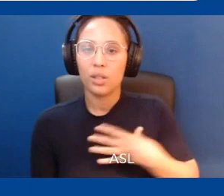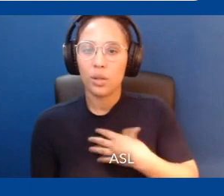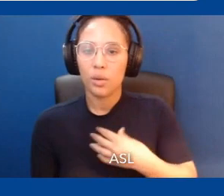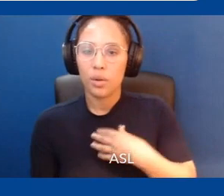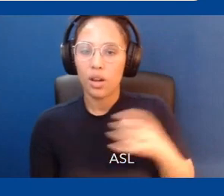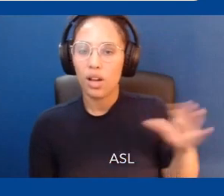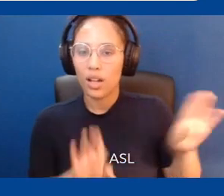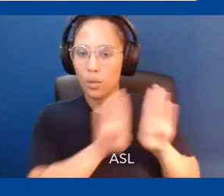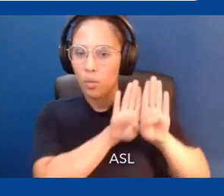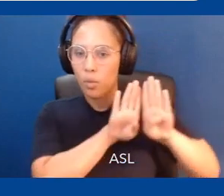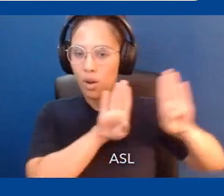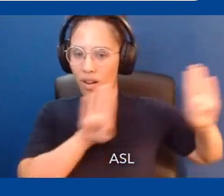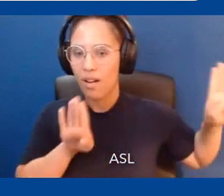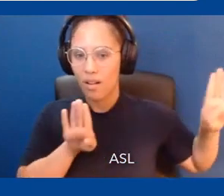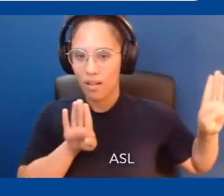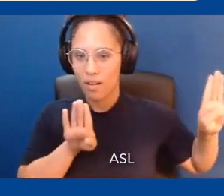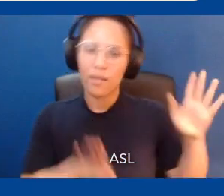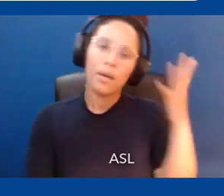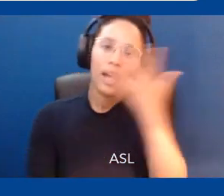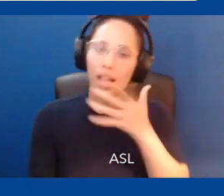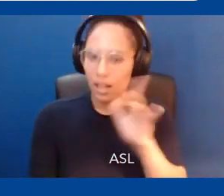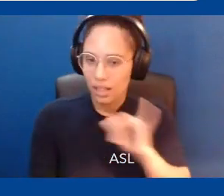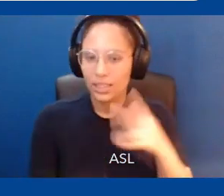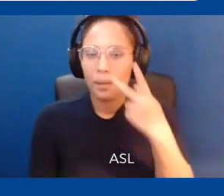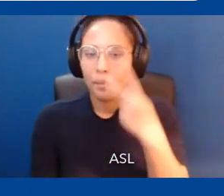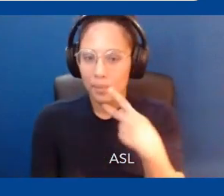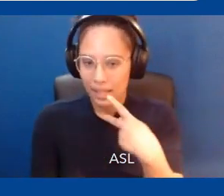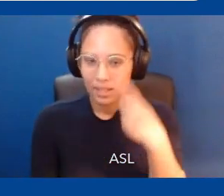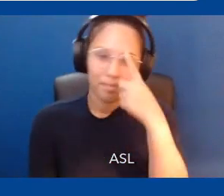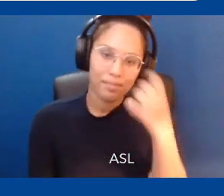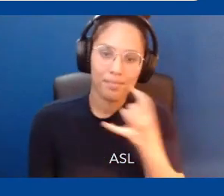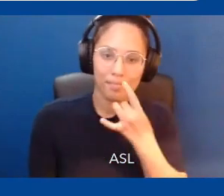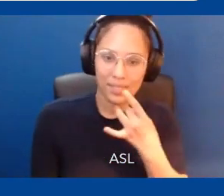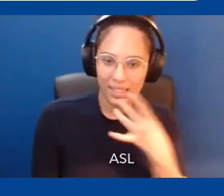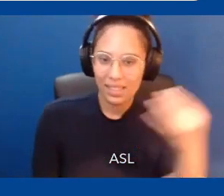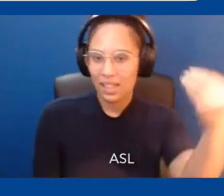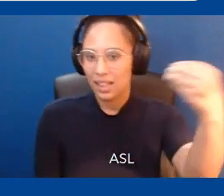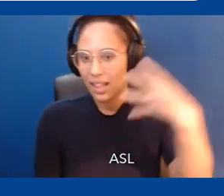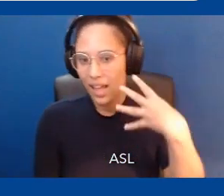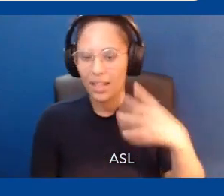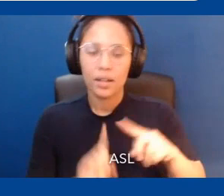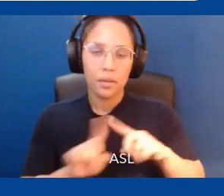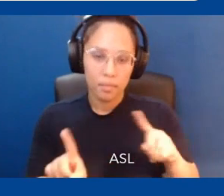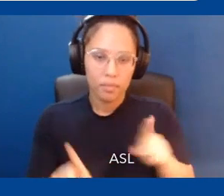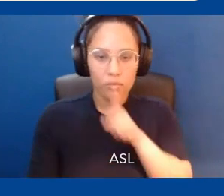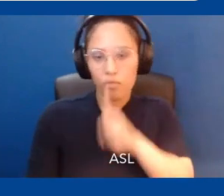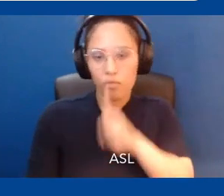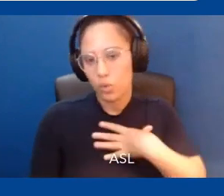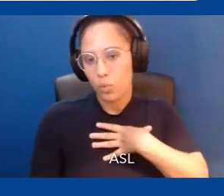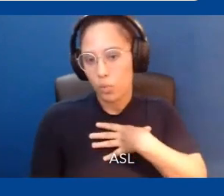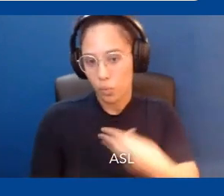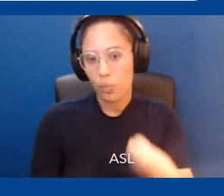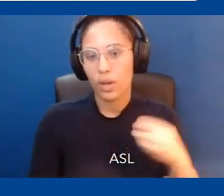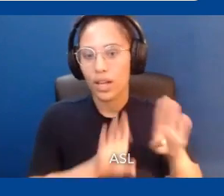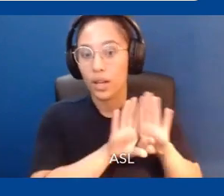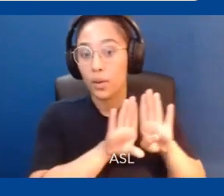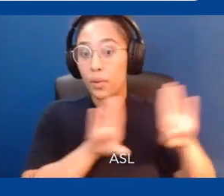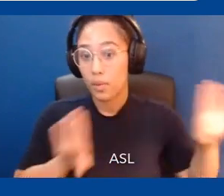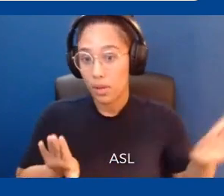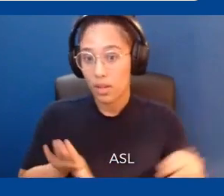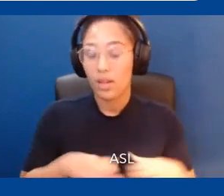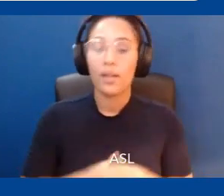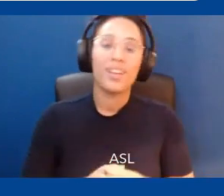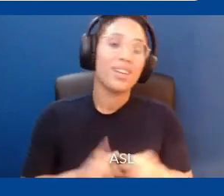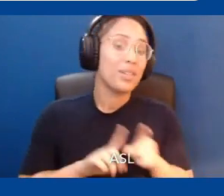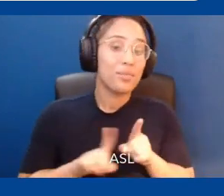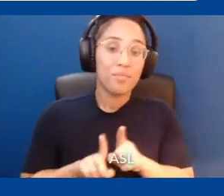It looks kind of pink, but it's white. That's because of the light. And well, I'm very happy to be